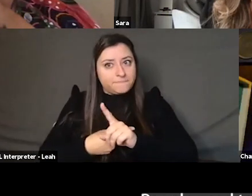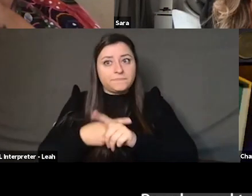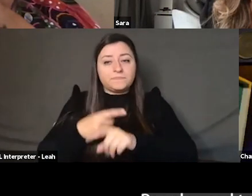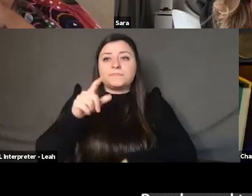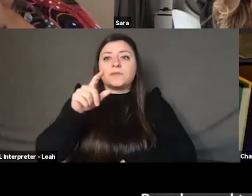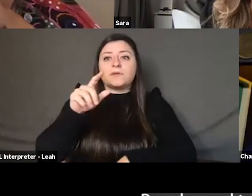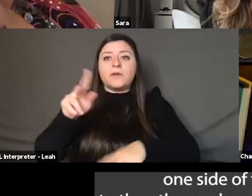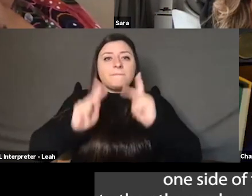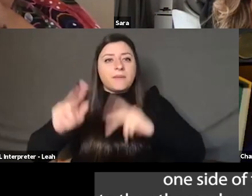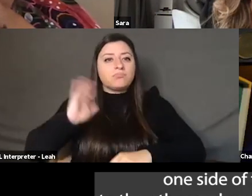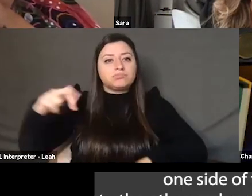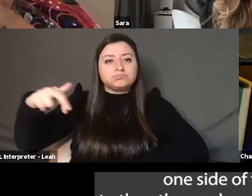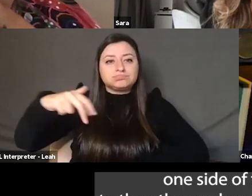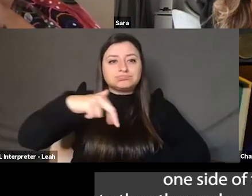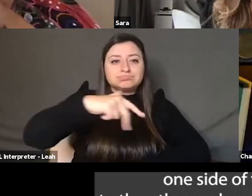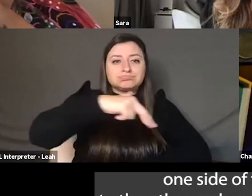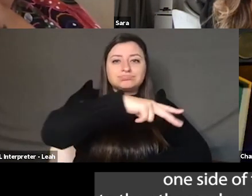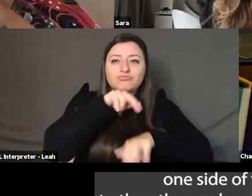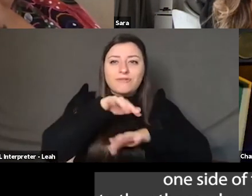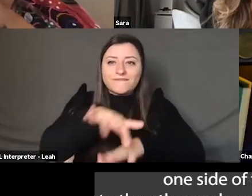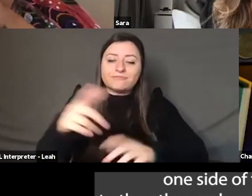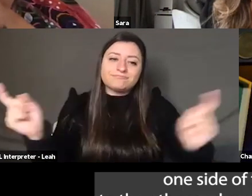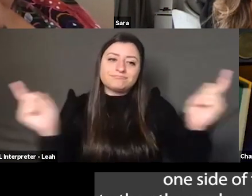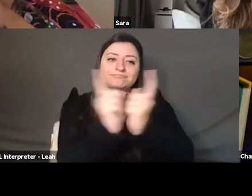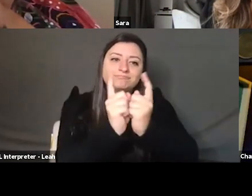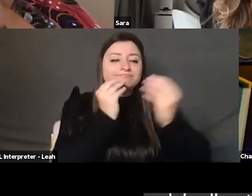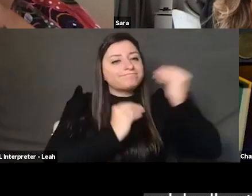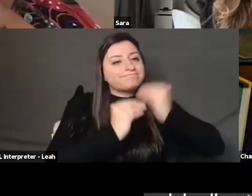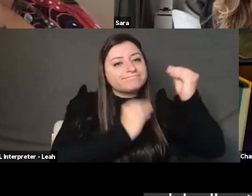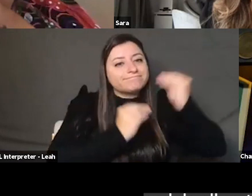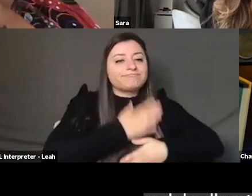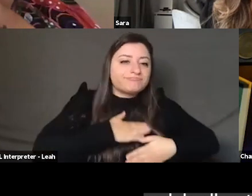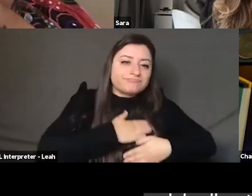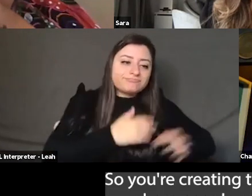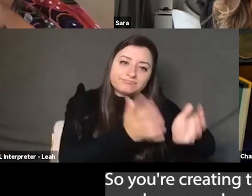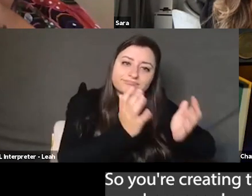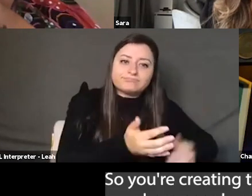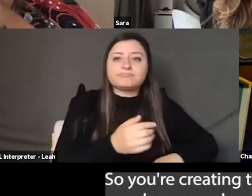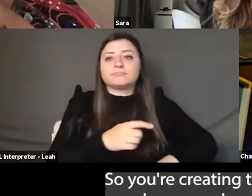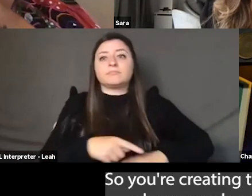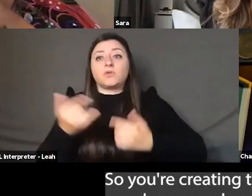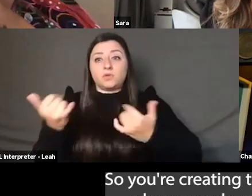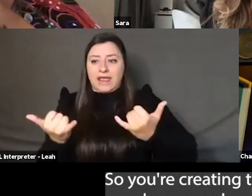People used to cross from one side of the river to the other and meet and picnic and do all sorts of things. So